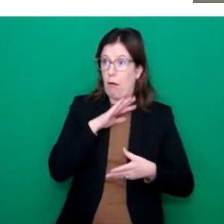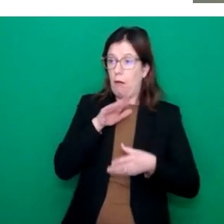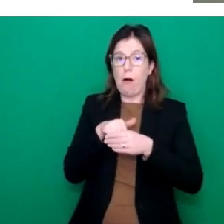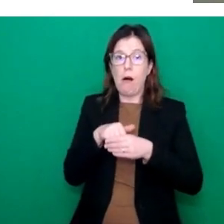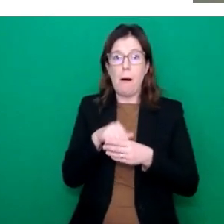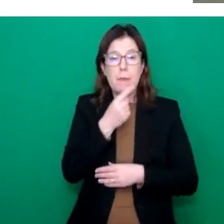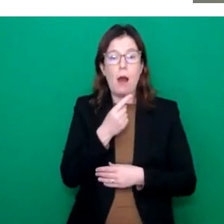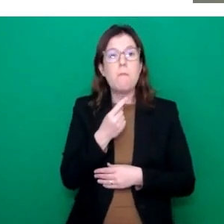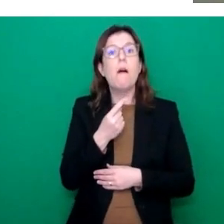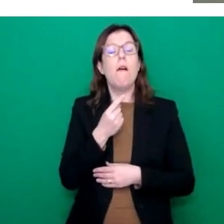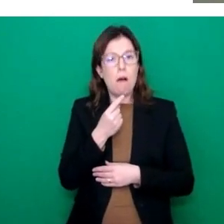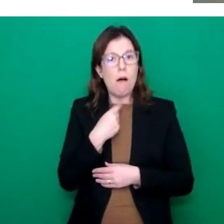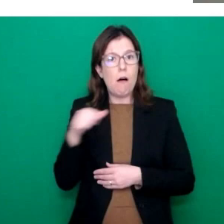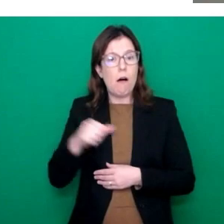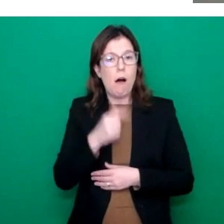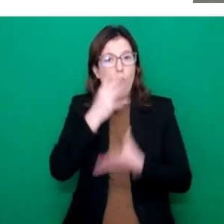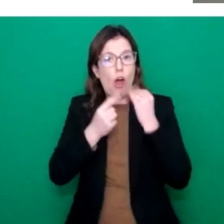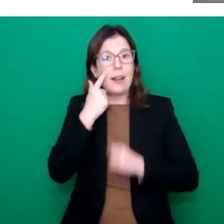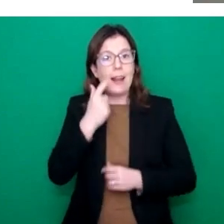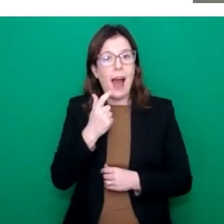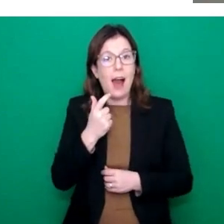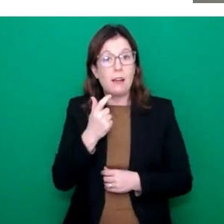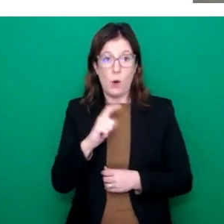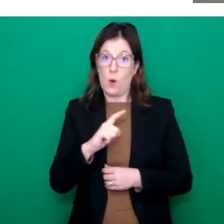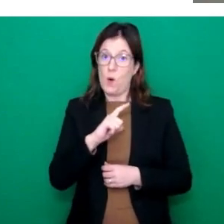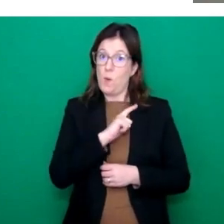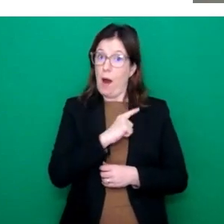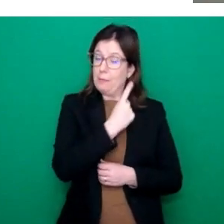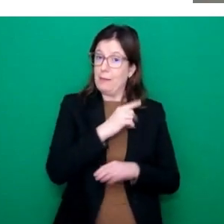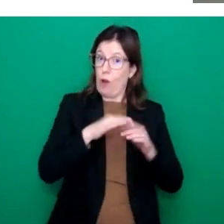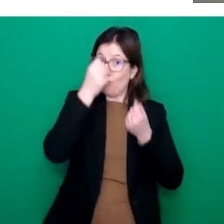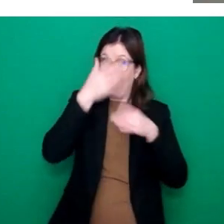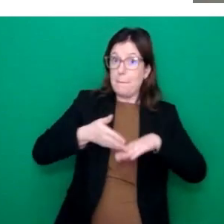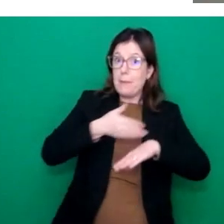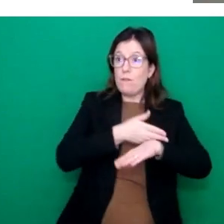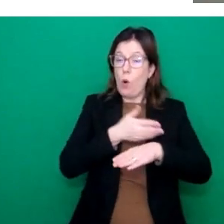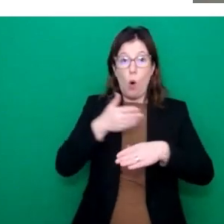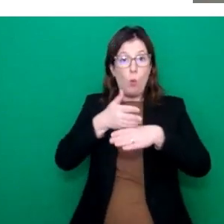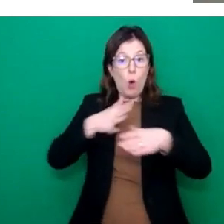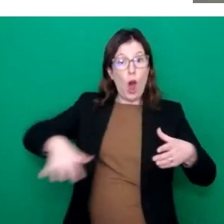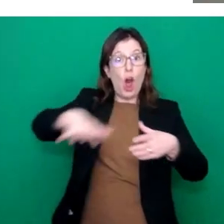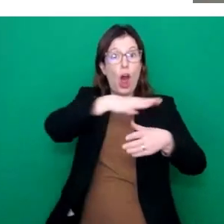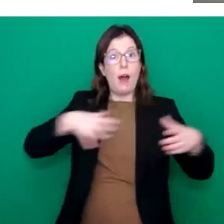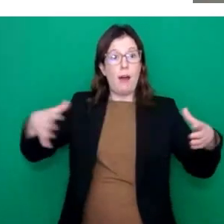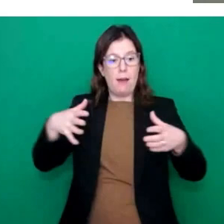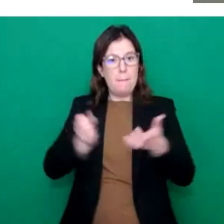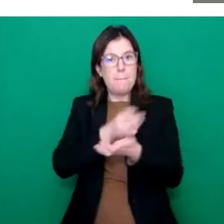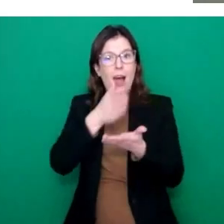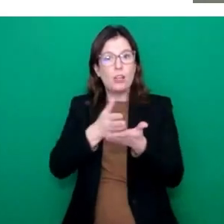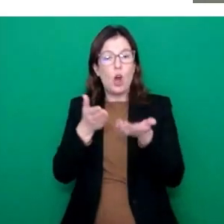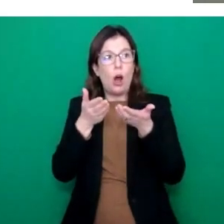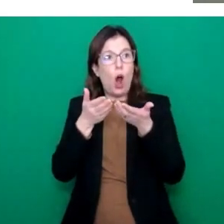learning as they acknowledged the importance of creating a workforce that has an open, safe space to